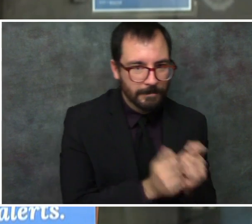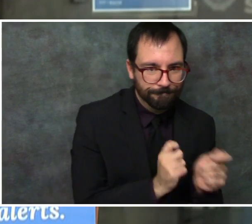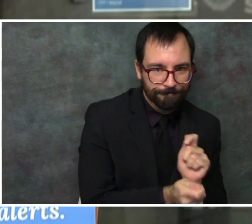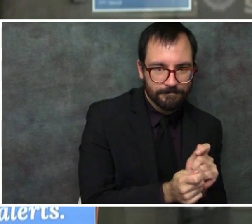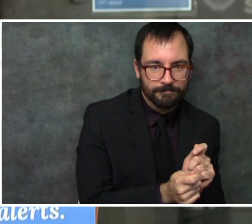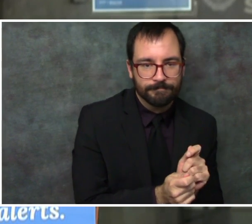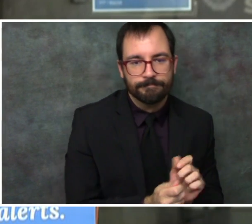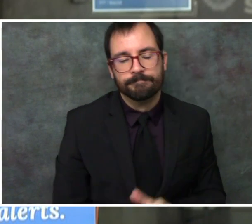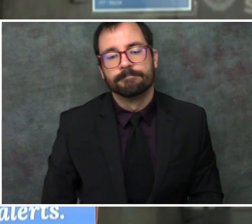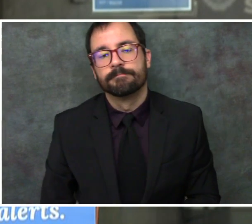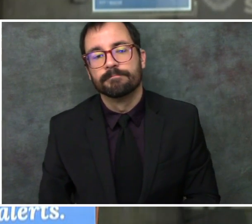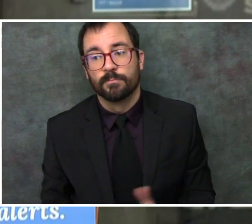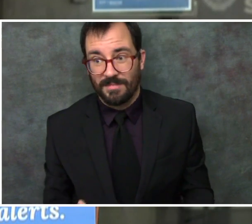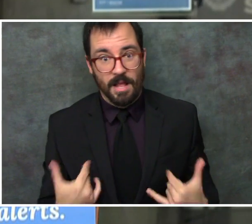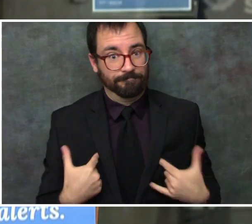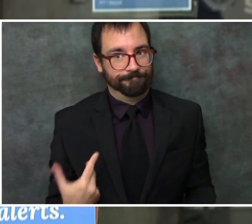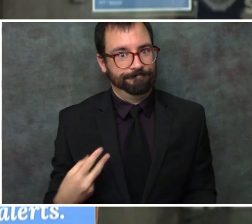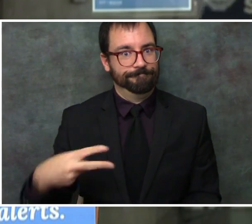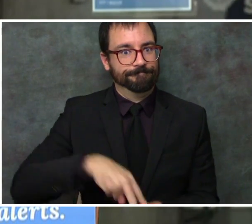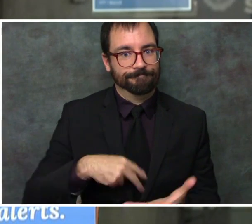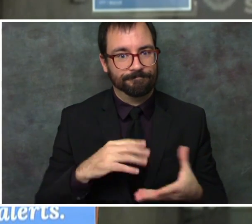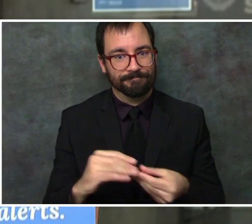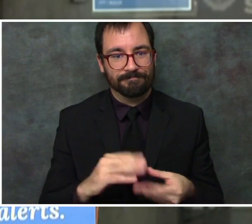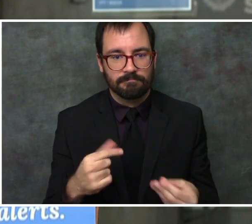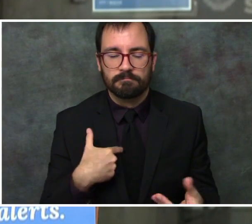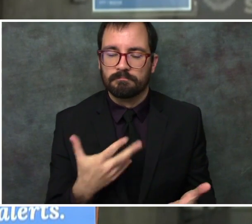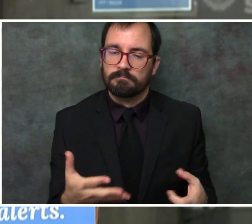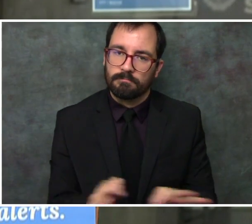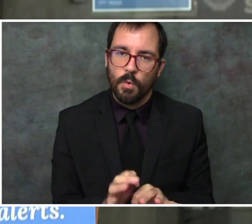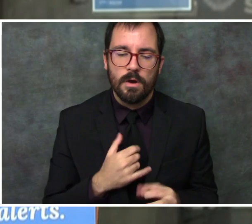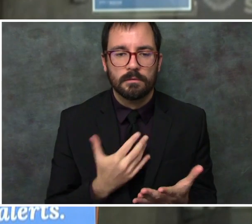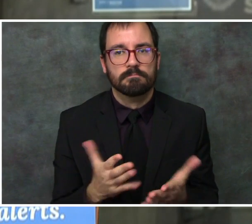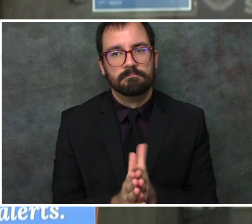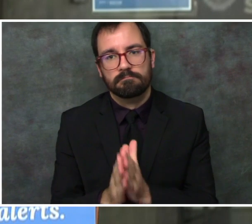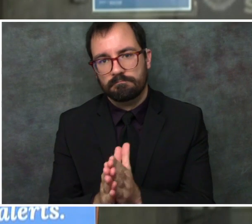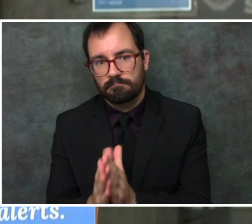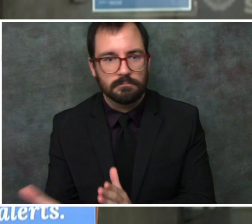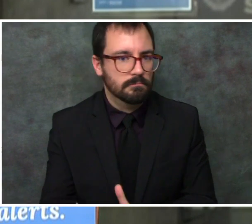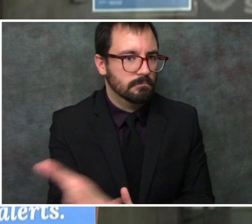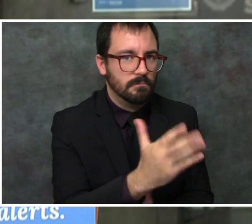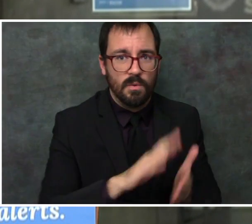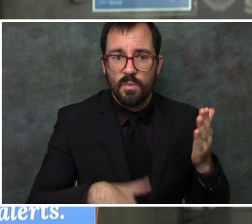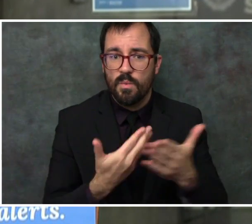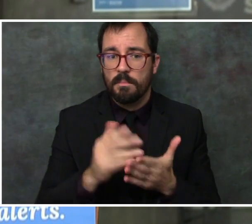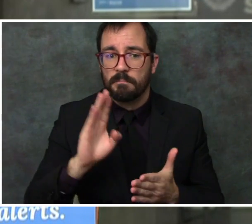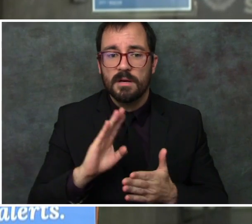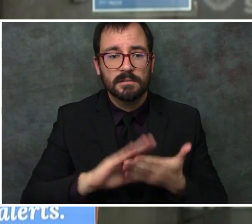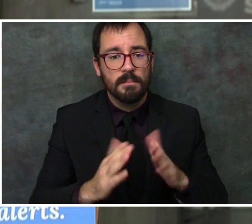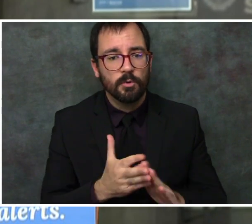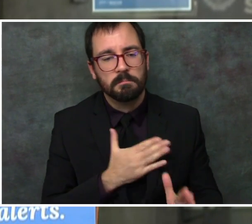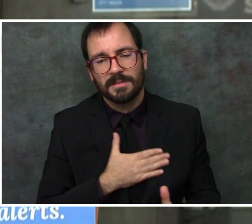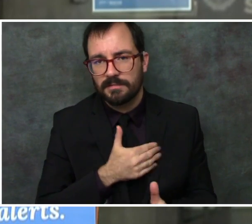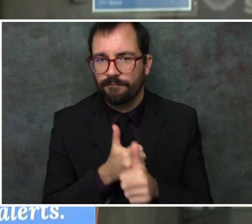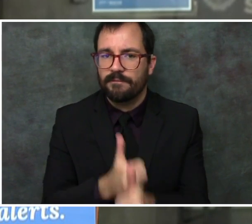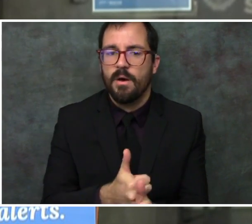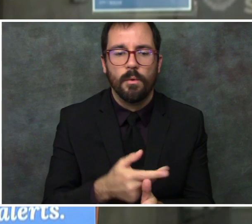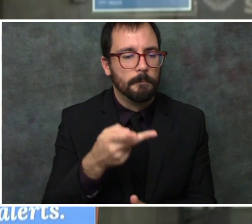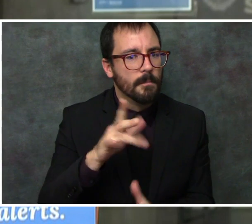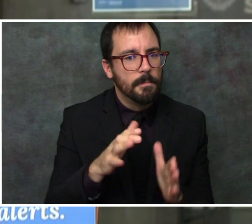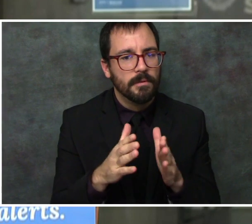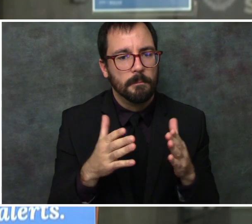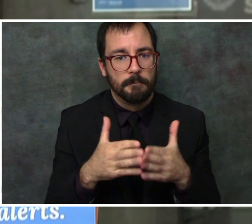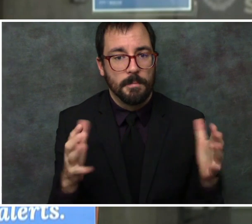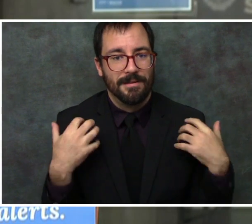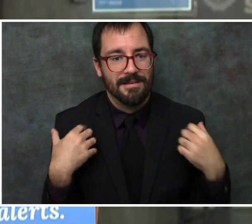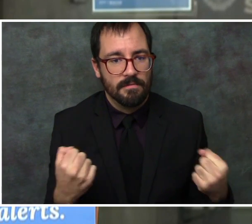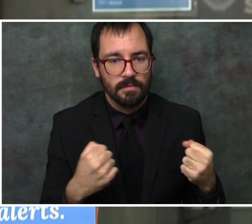to ask our entire community to please follow the public health guidelines so that our numbers stay low and we can